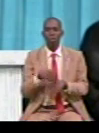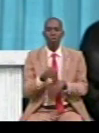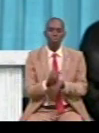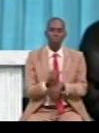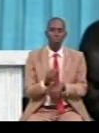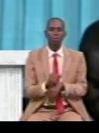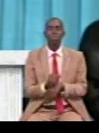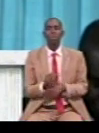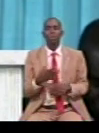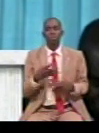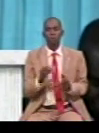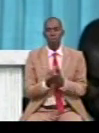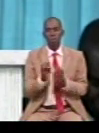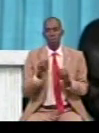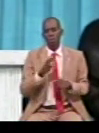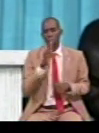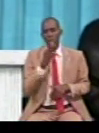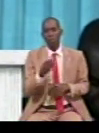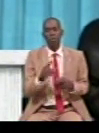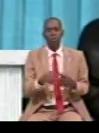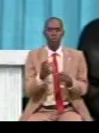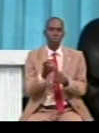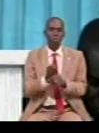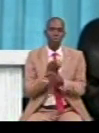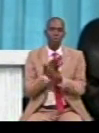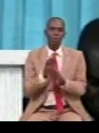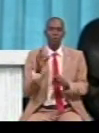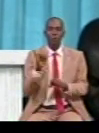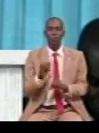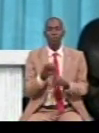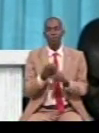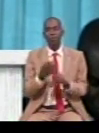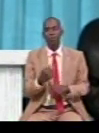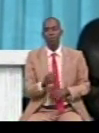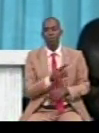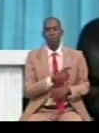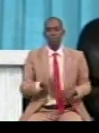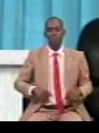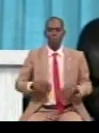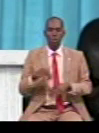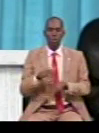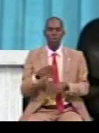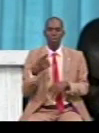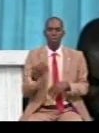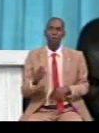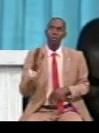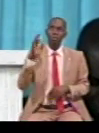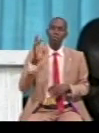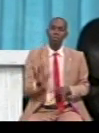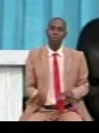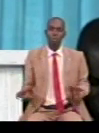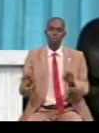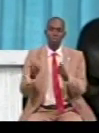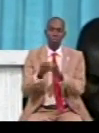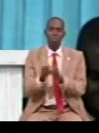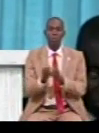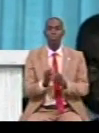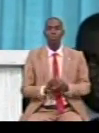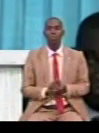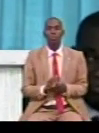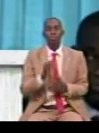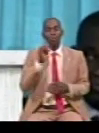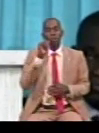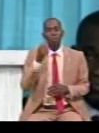receive freely from the Lord at the ministers' conference. Tomorrow, all